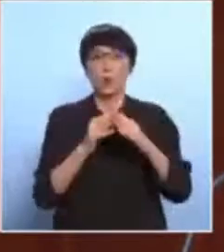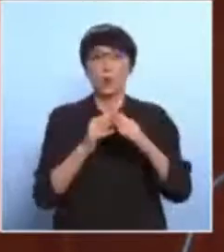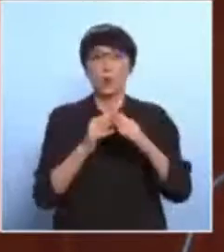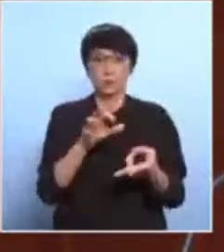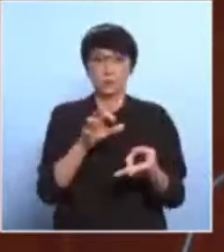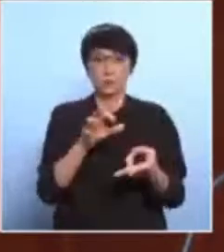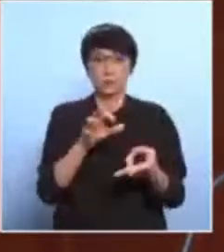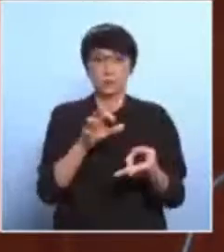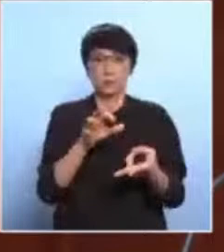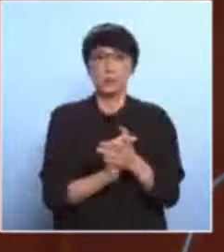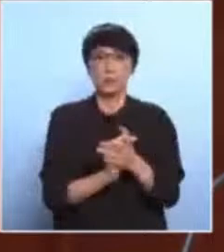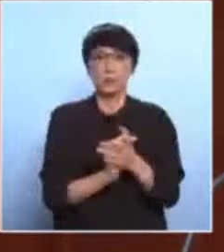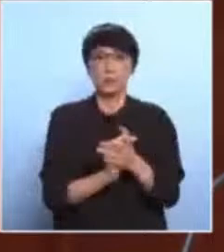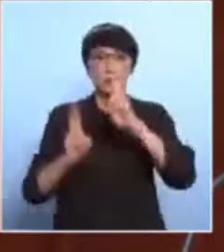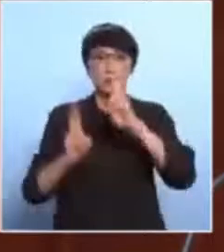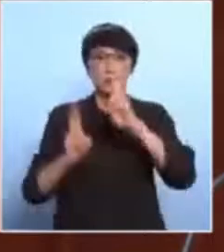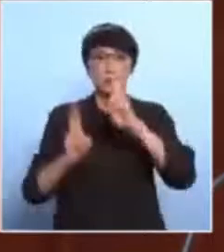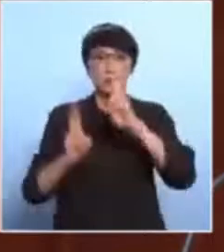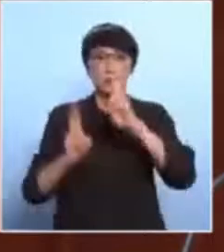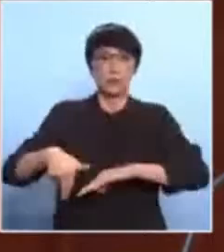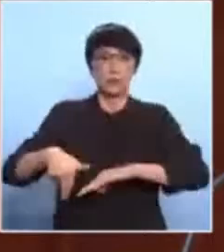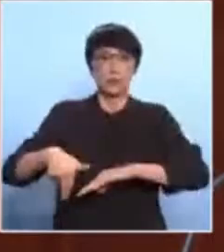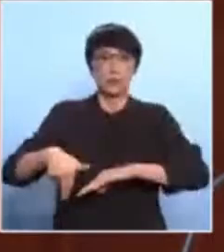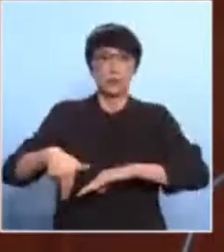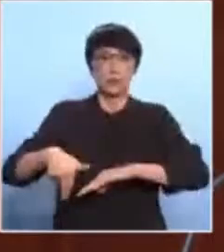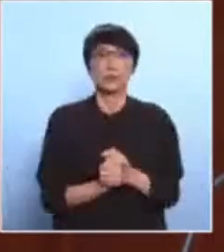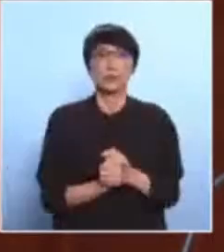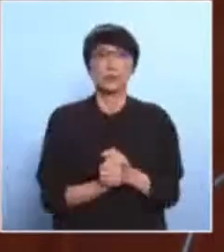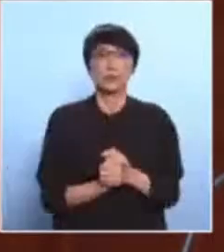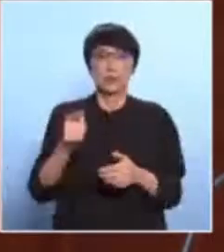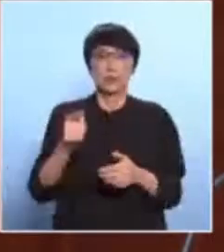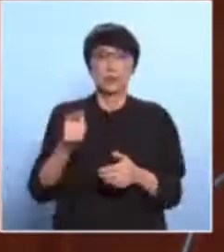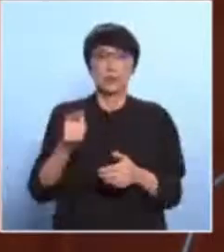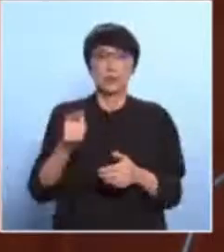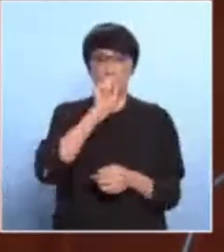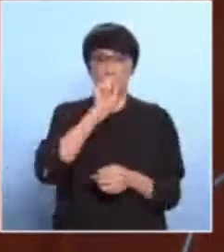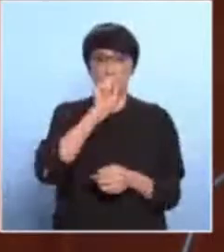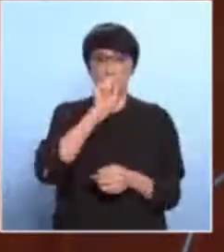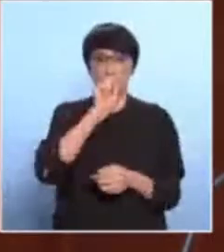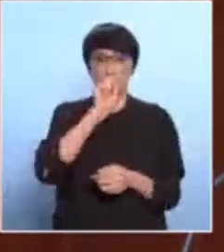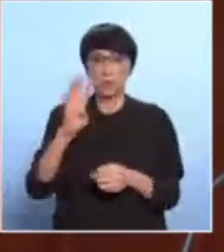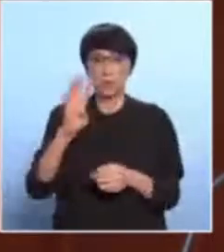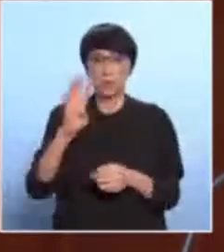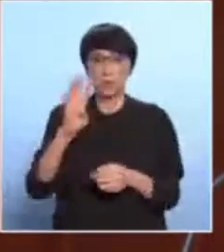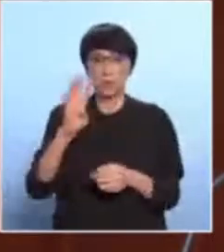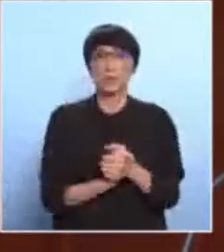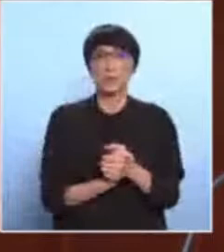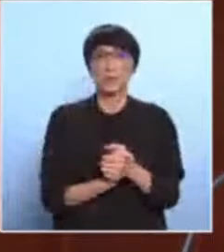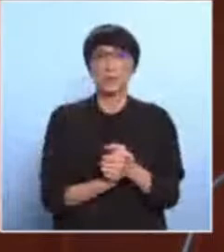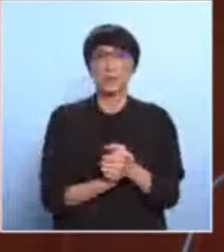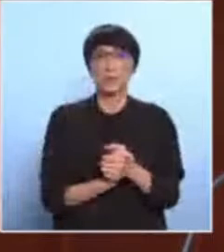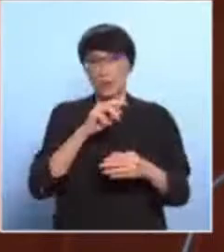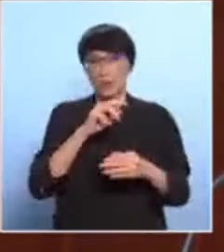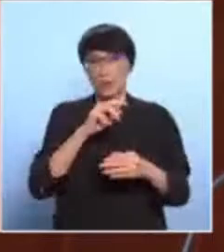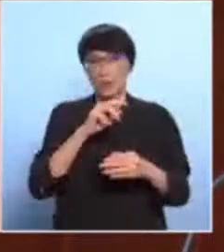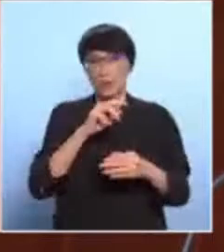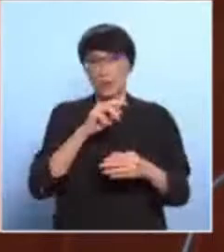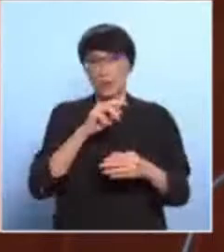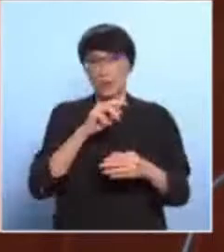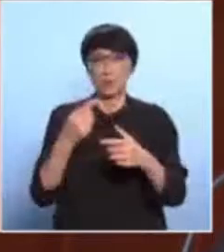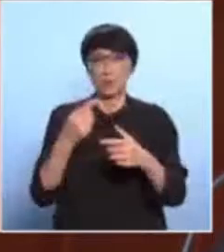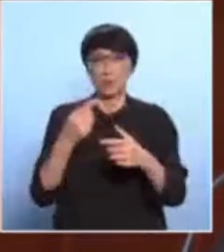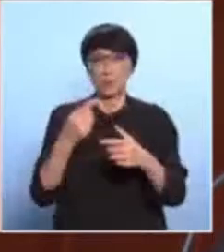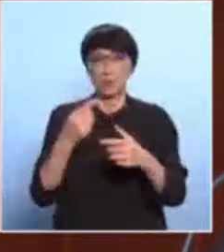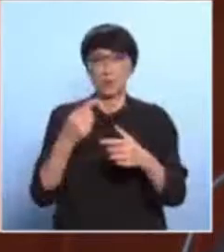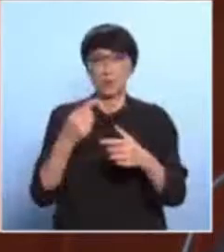Authority, URA, and the MTRCL to act as pioneers from the second quarter of next year by adopting BIM in preparing